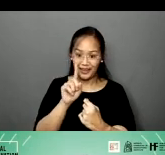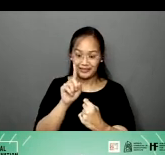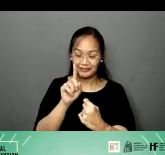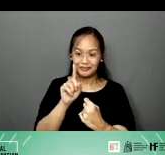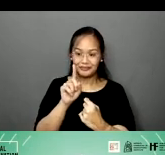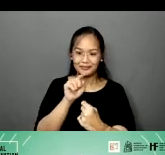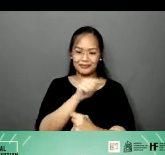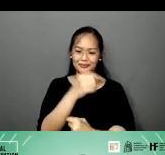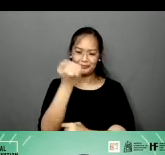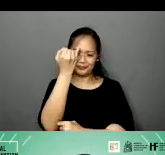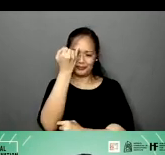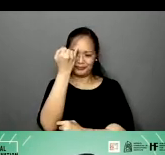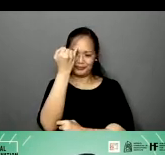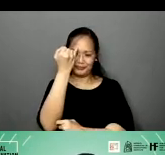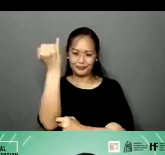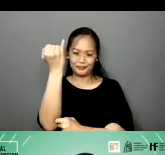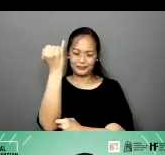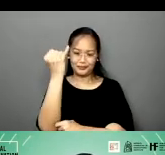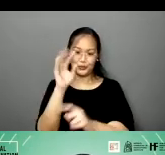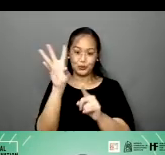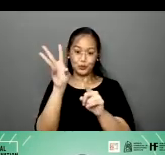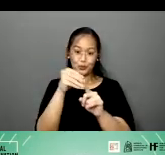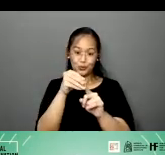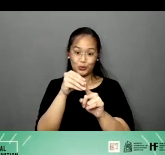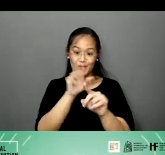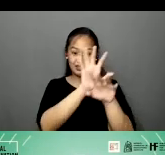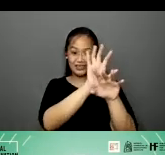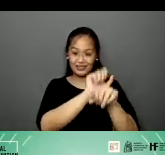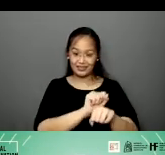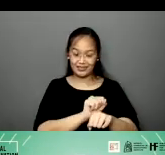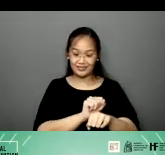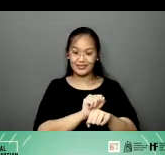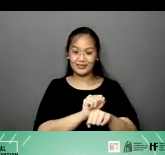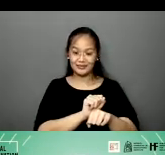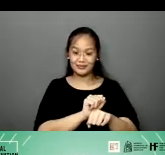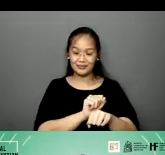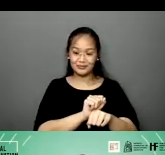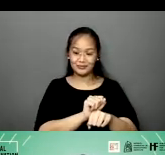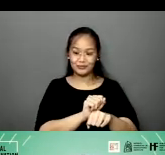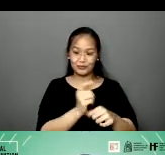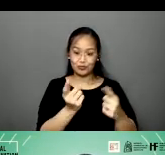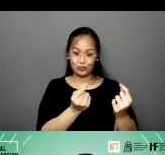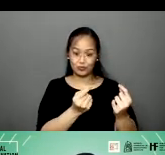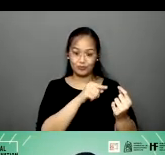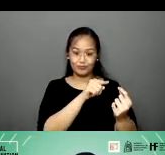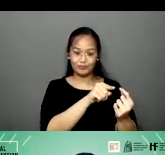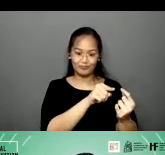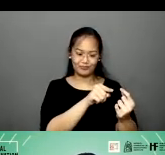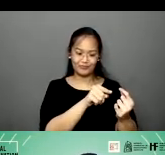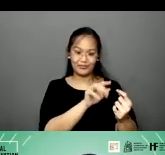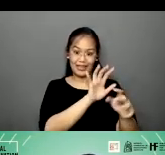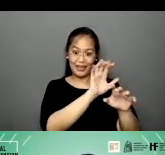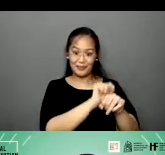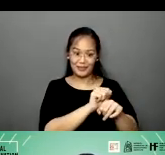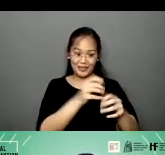this idea, this cultural practice, and actually turn it into a packaging for the product.